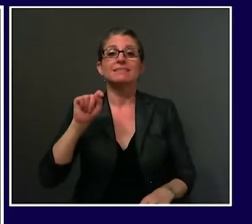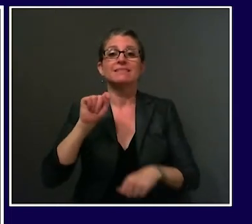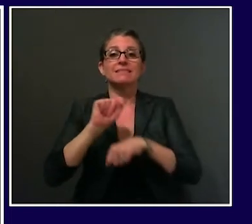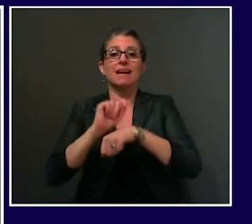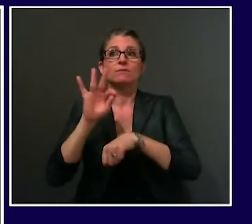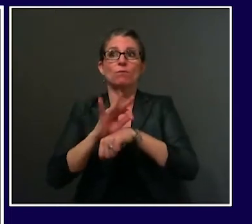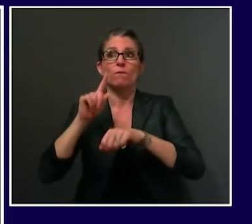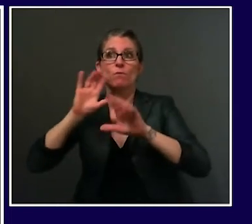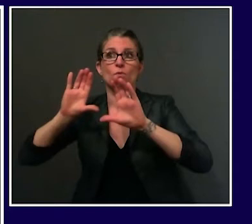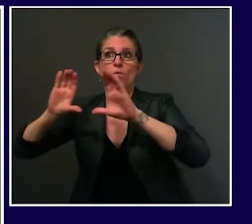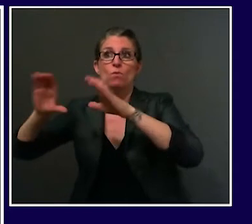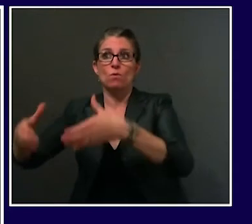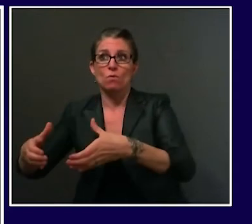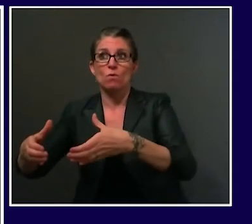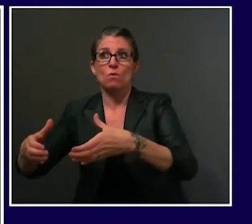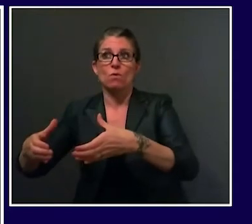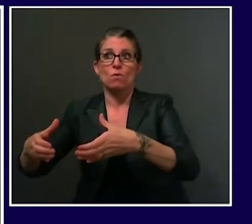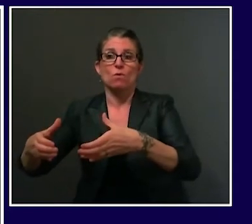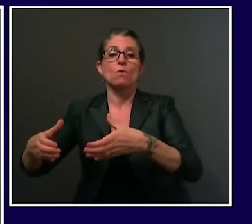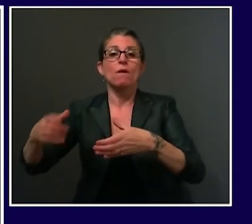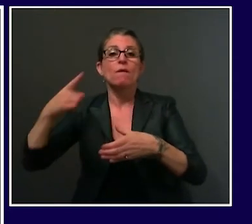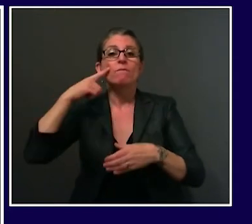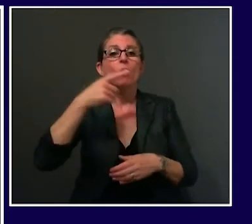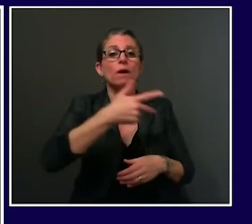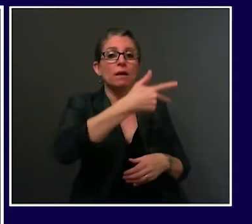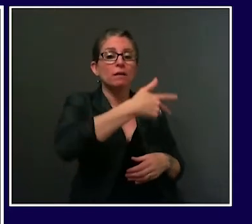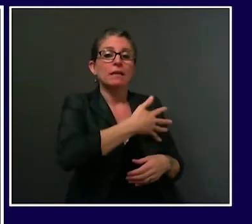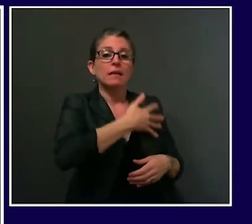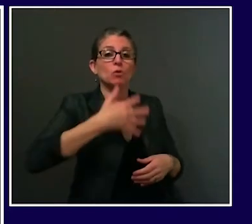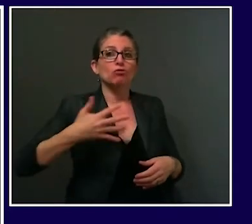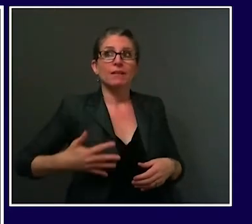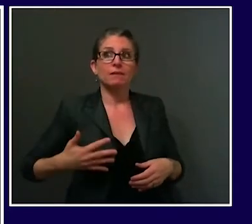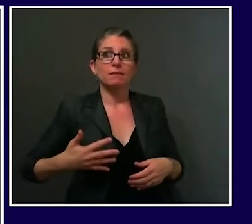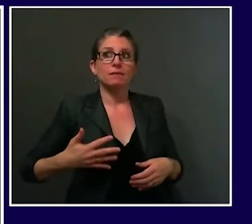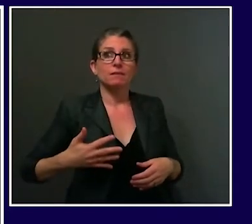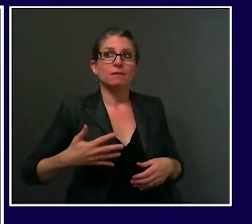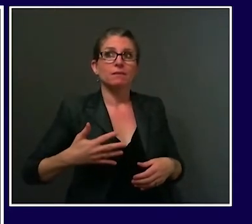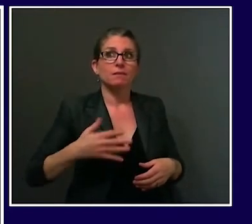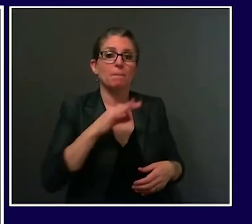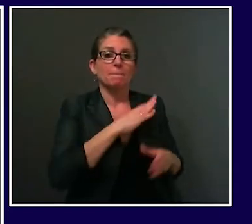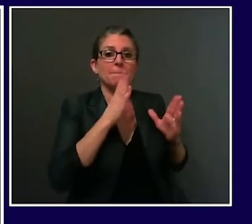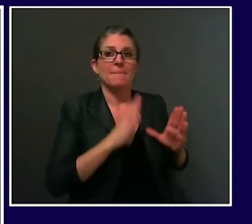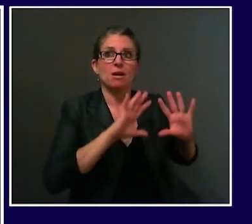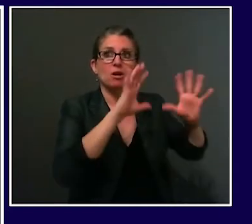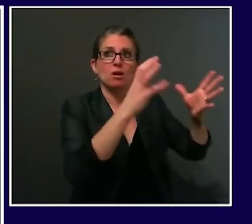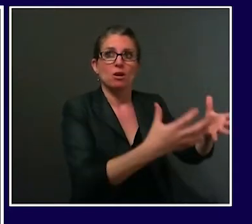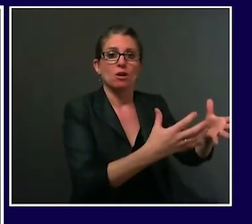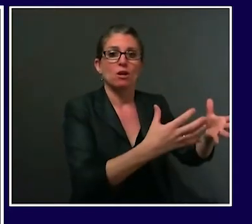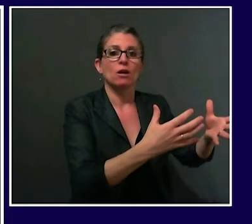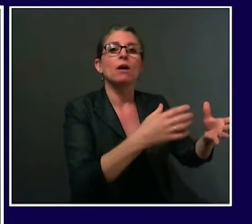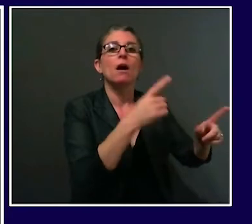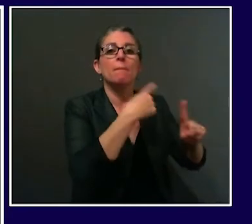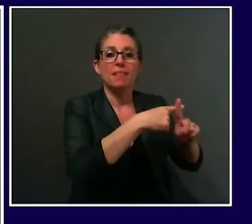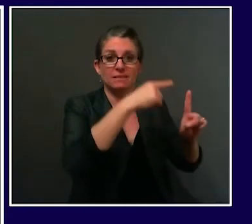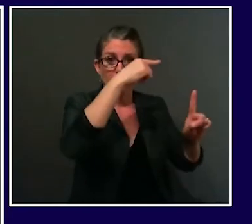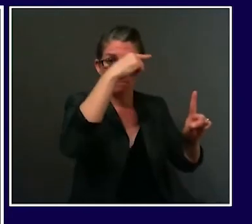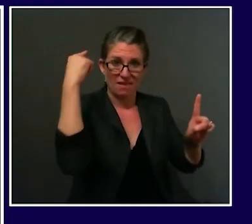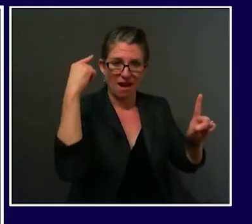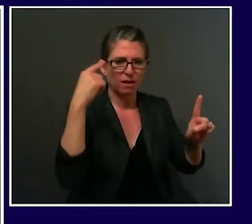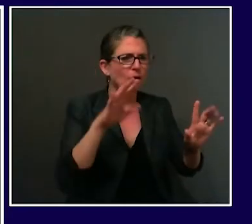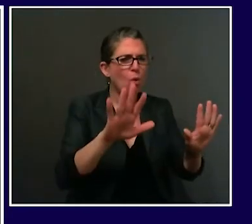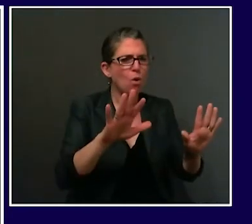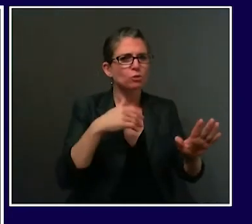population? So we've had a number of conversations with minority and immigrant